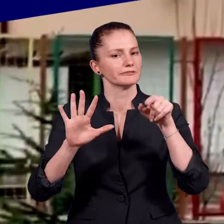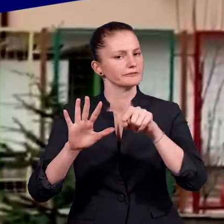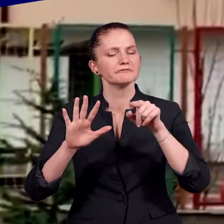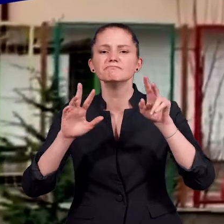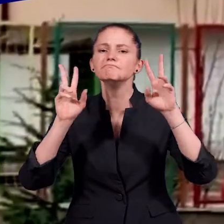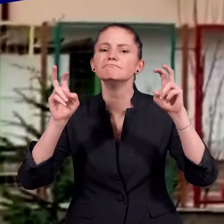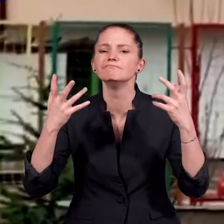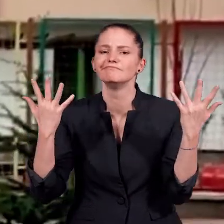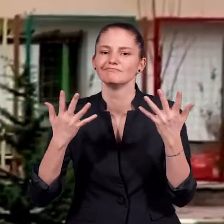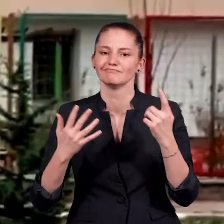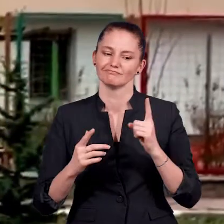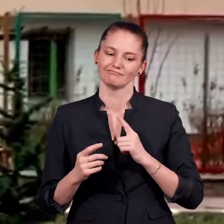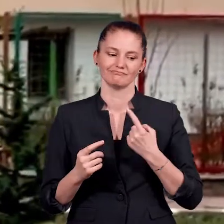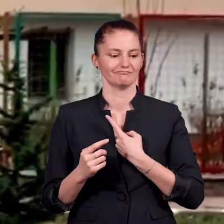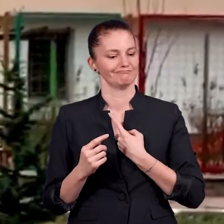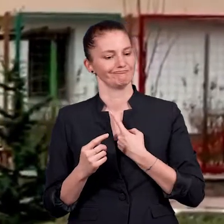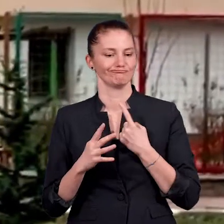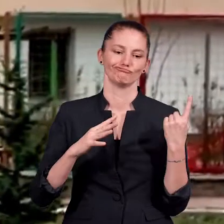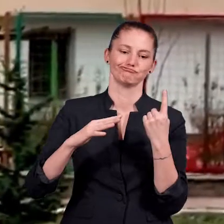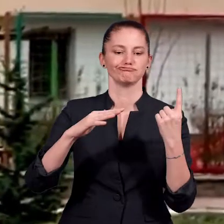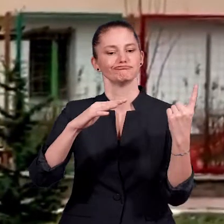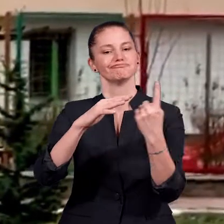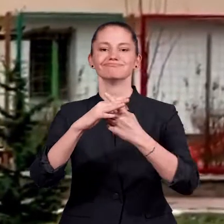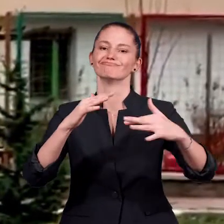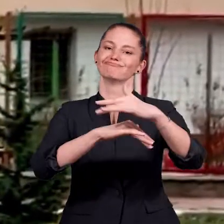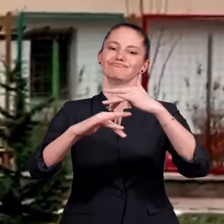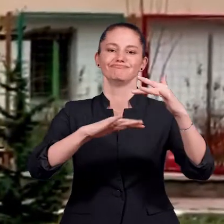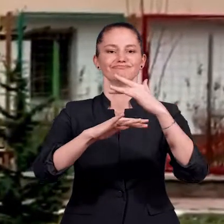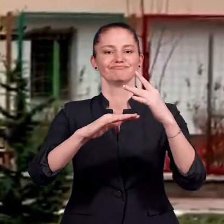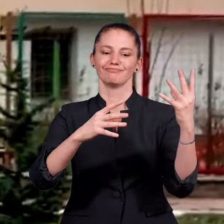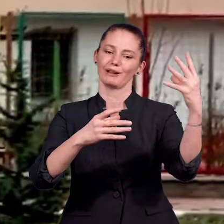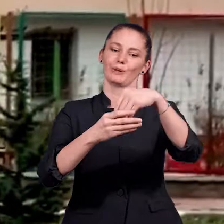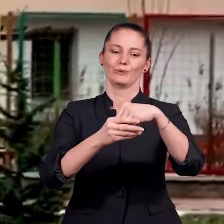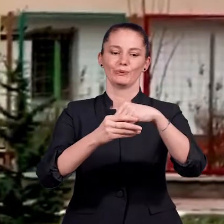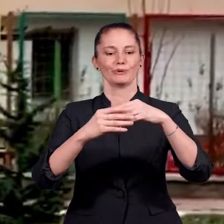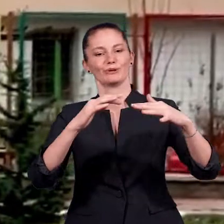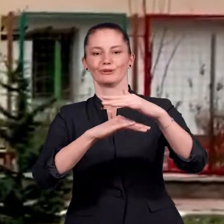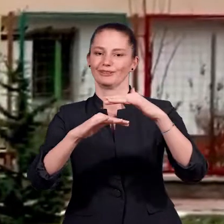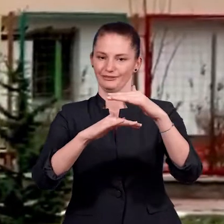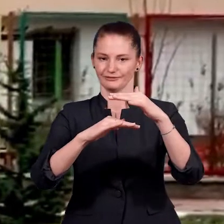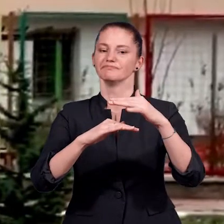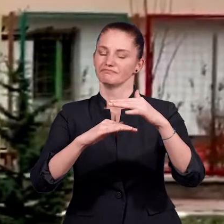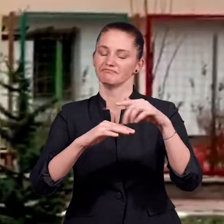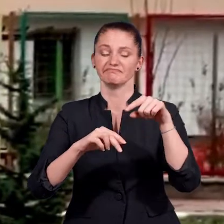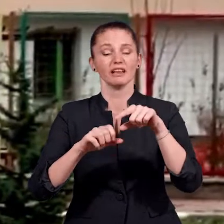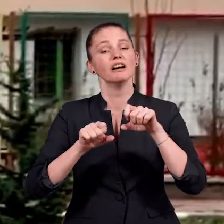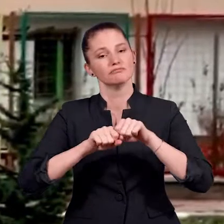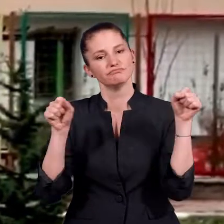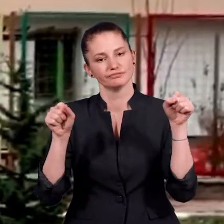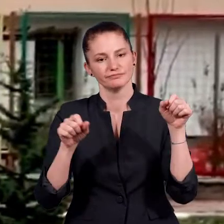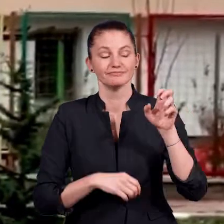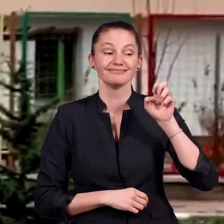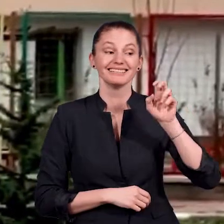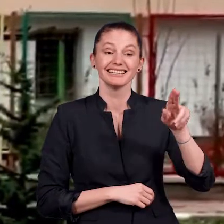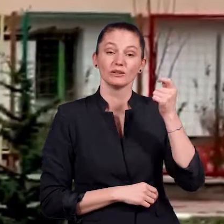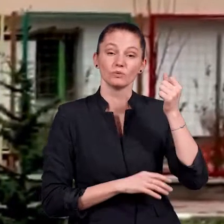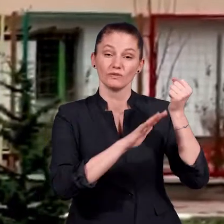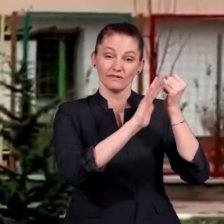Article 19. Living independently and being included in the community.